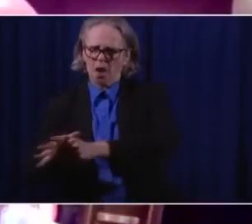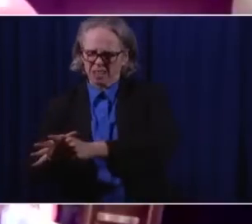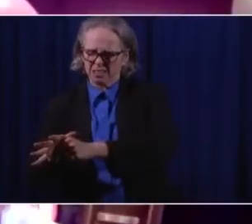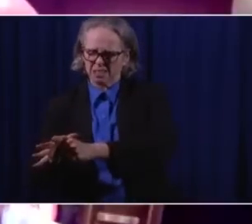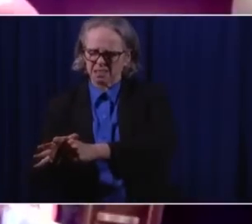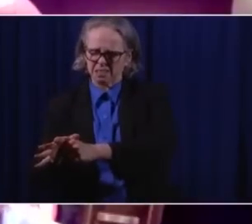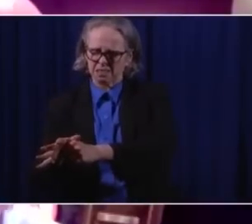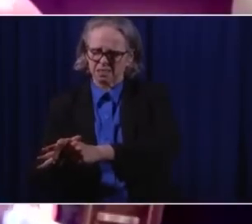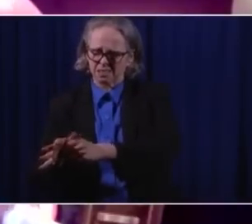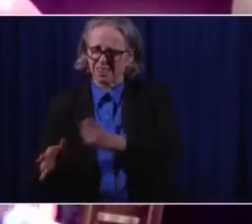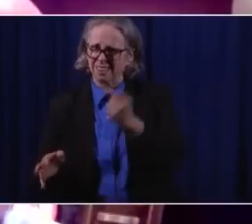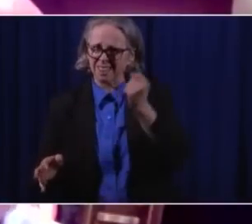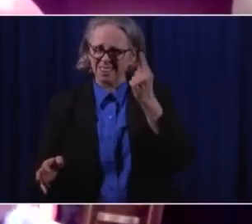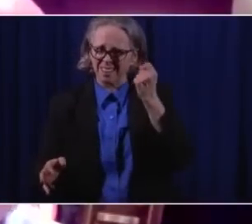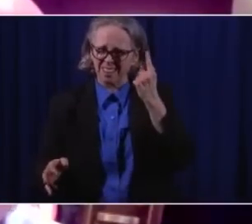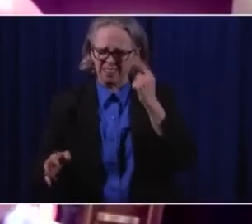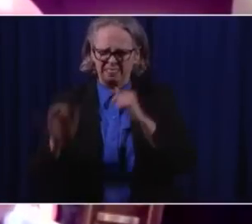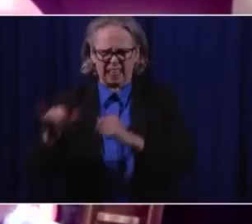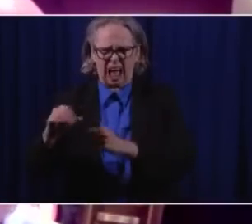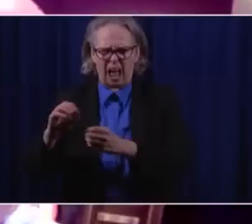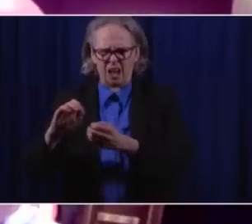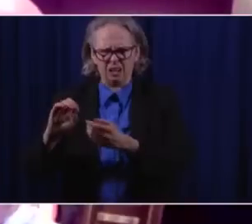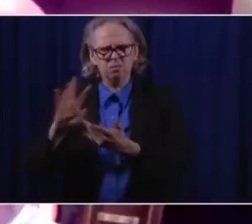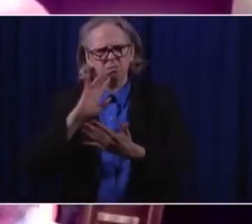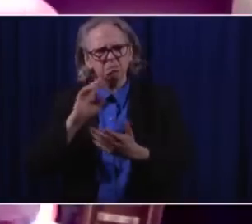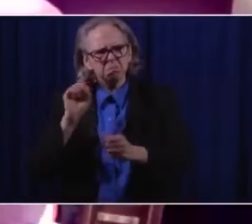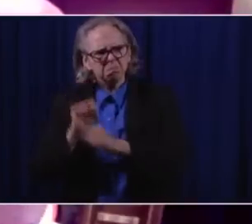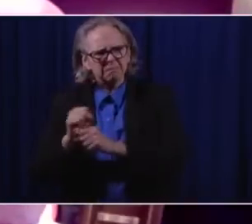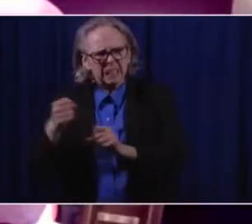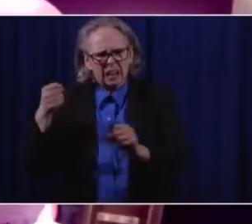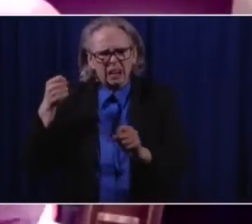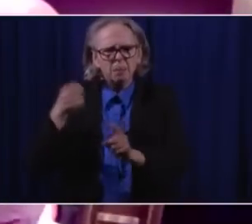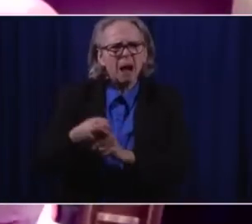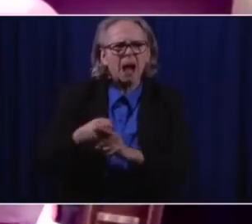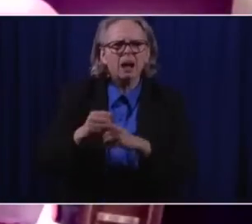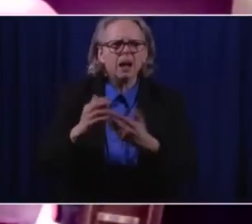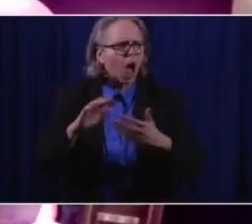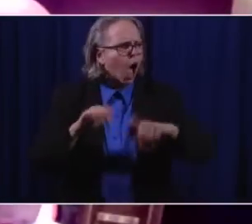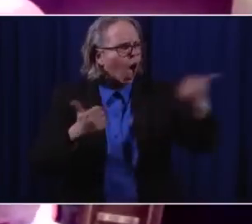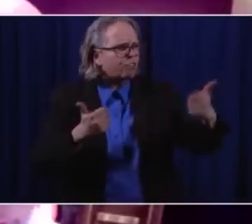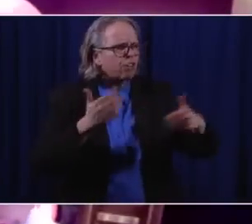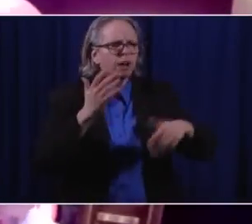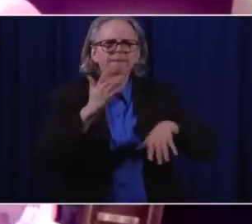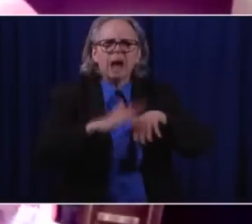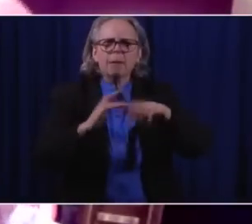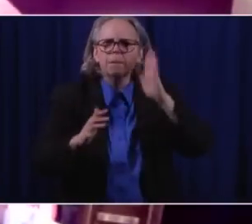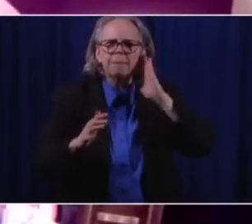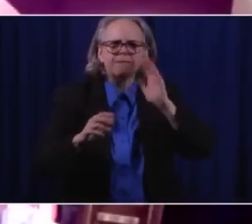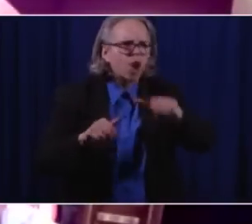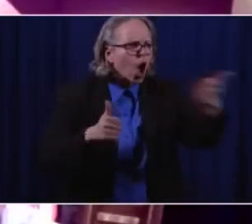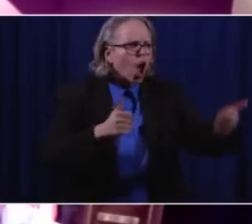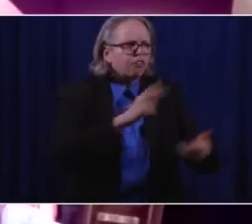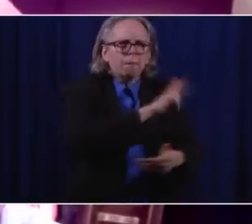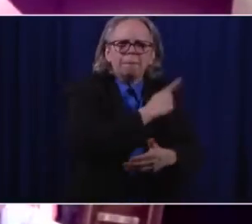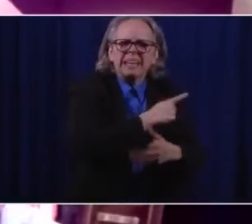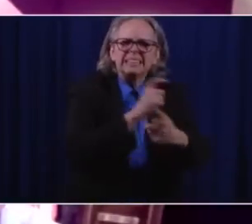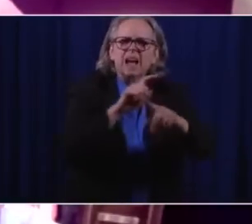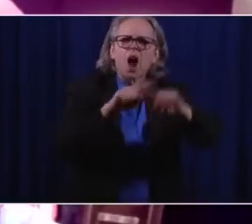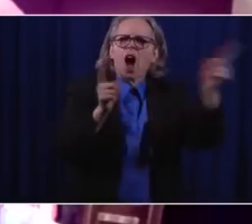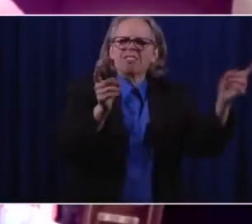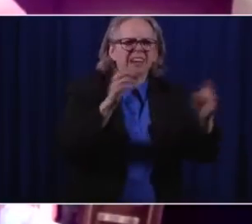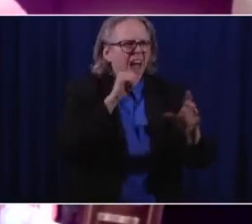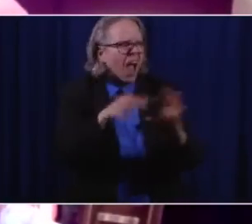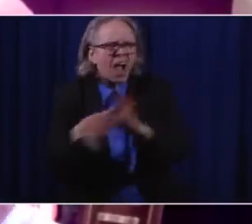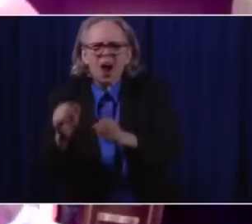it impacts all patients, not just the COVID positive. Our ICU 2 months ago had no